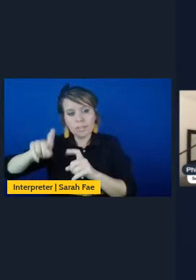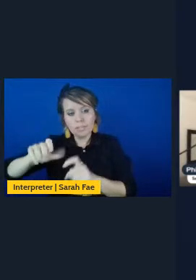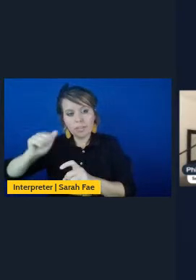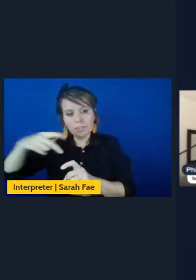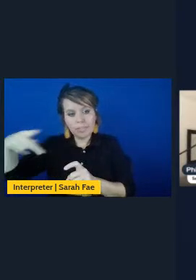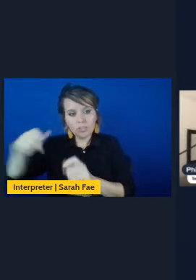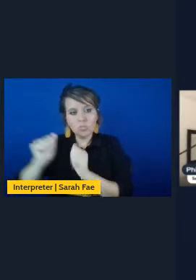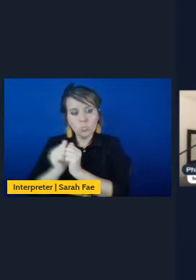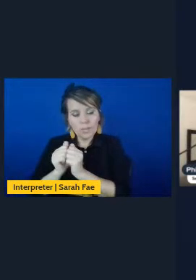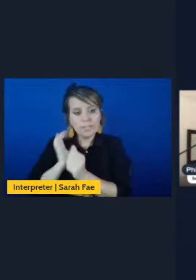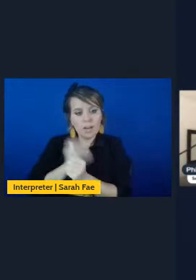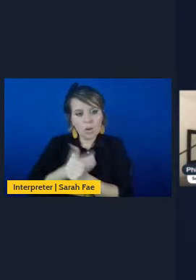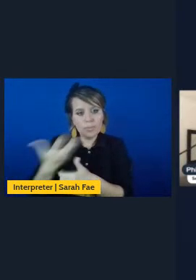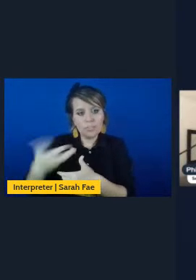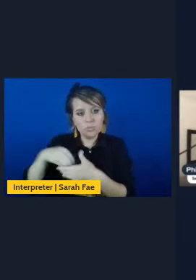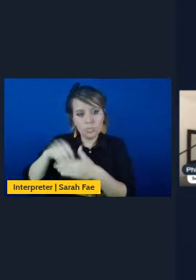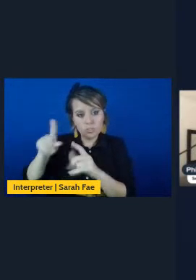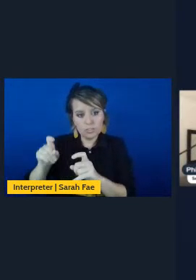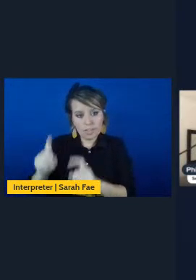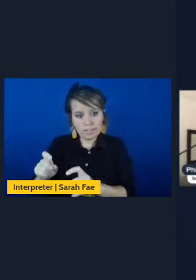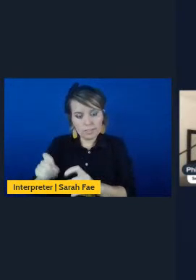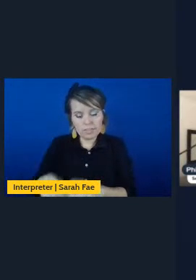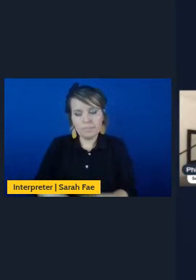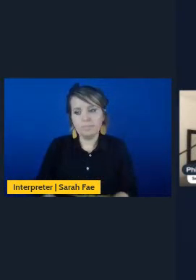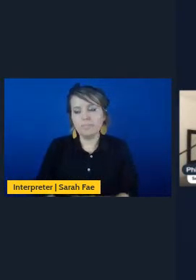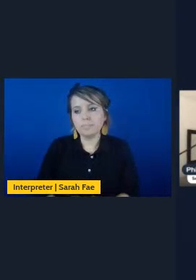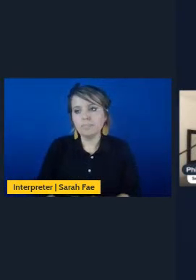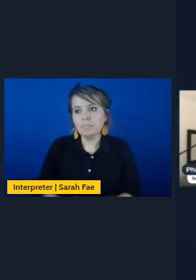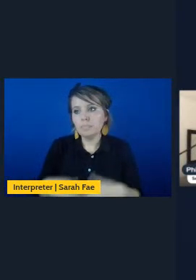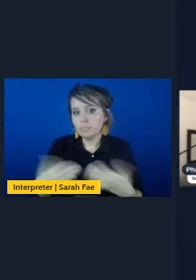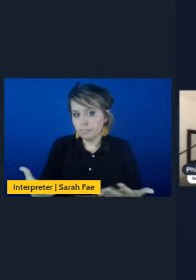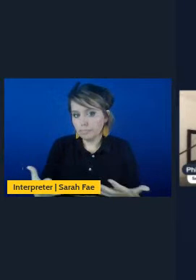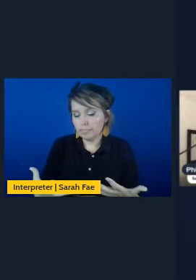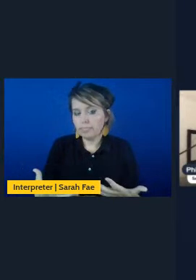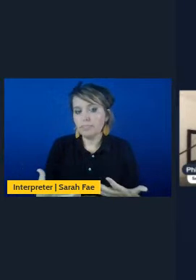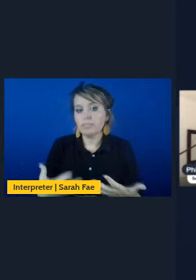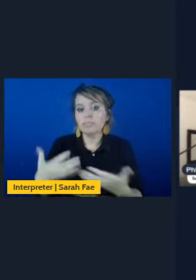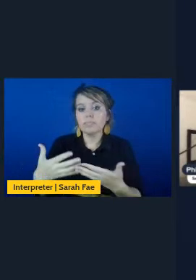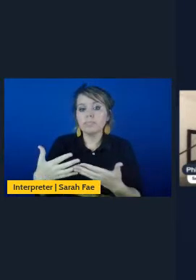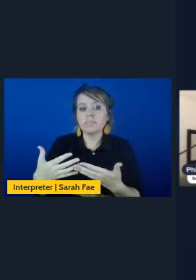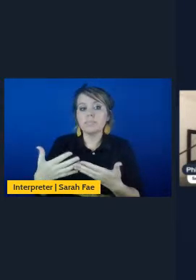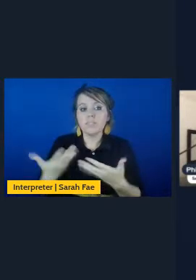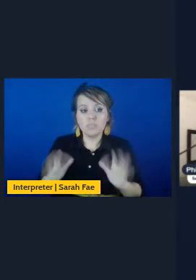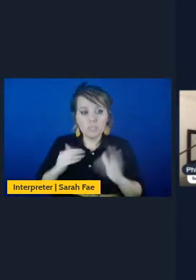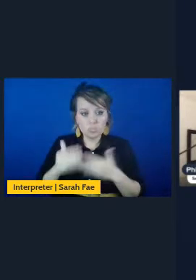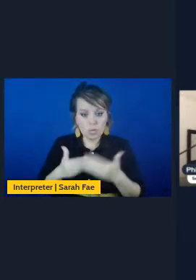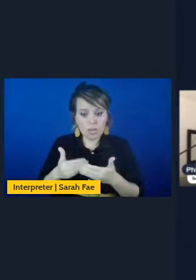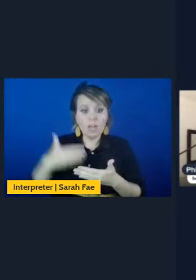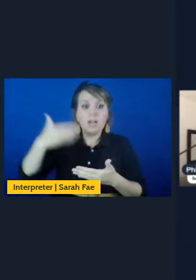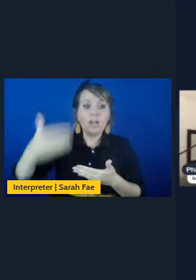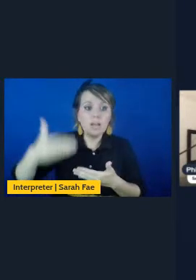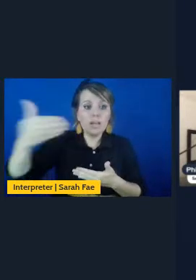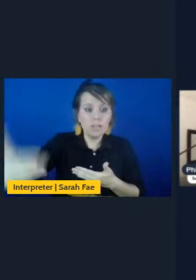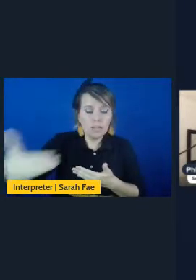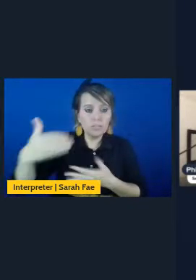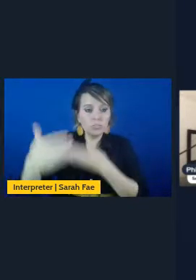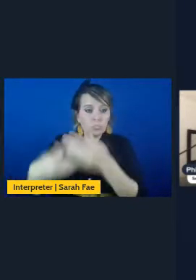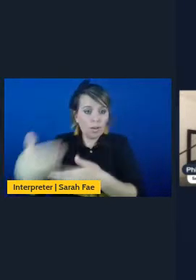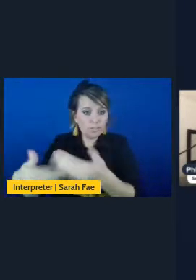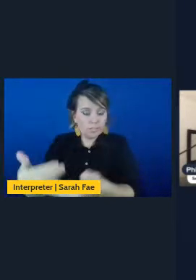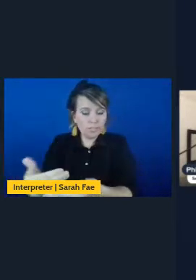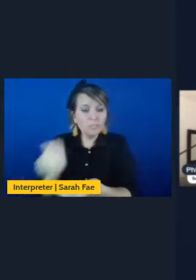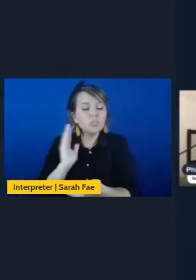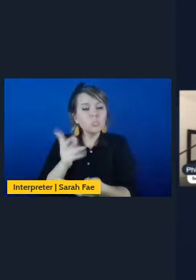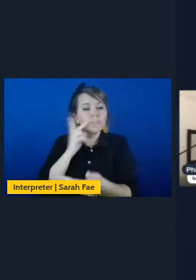integration tests. Now, on subsequent runs, you'll see that it saved the snapshot.